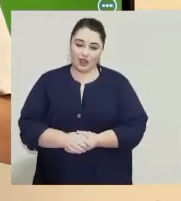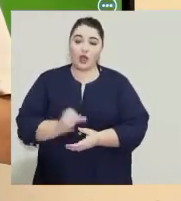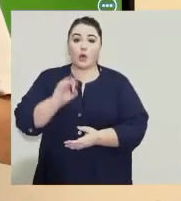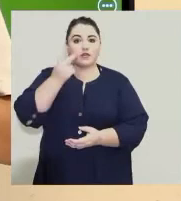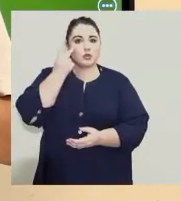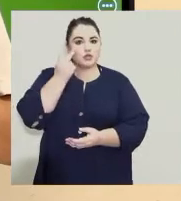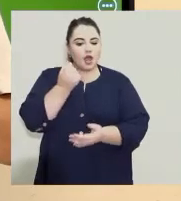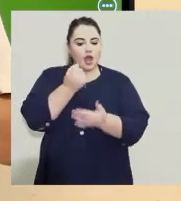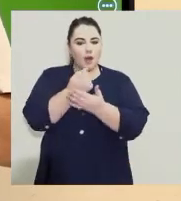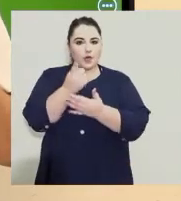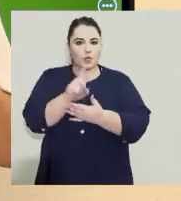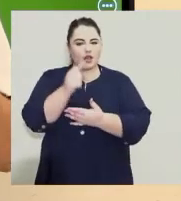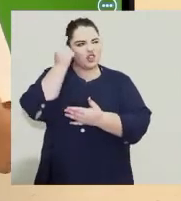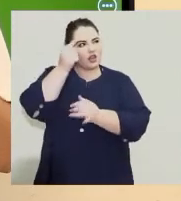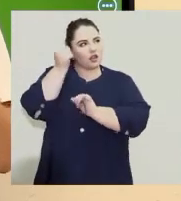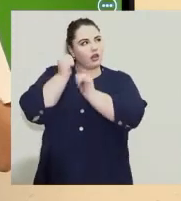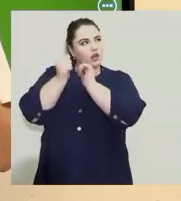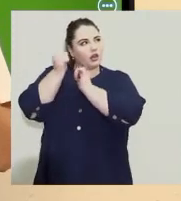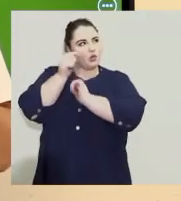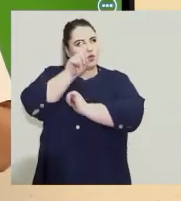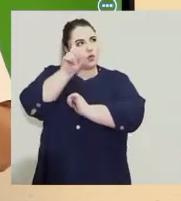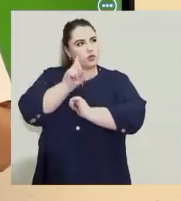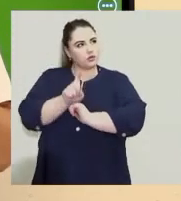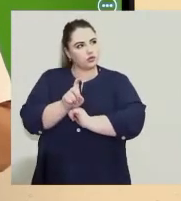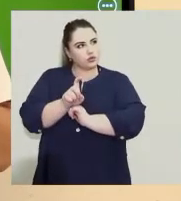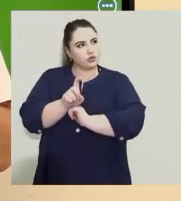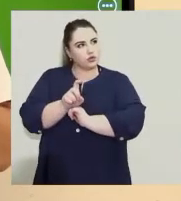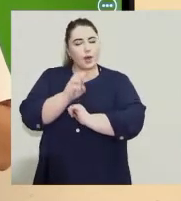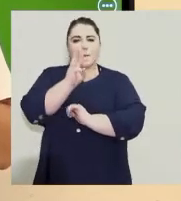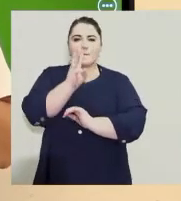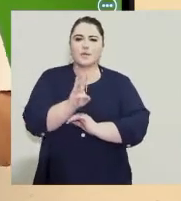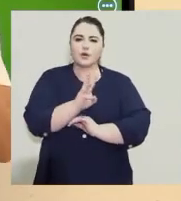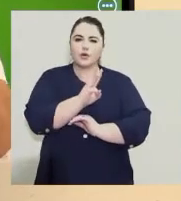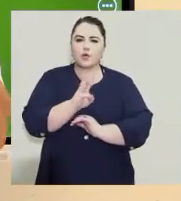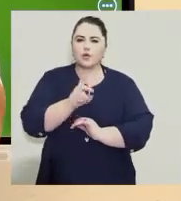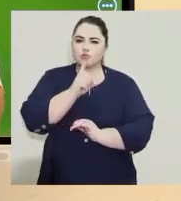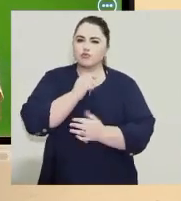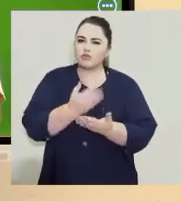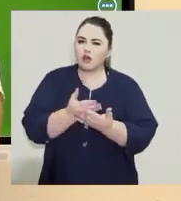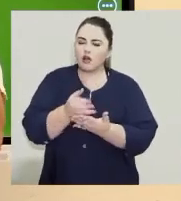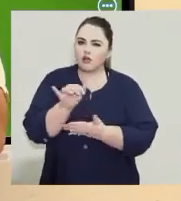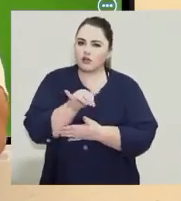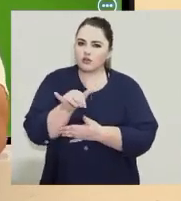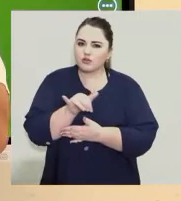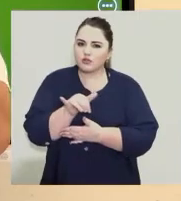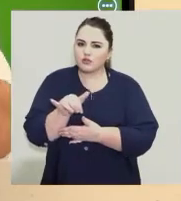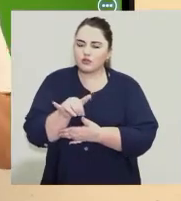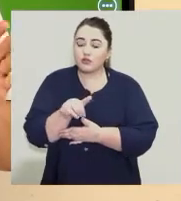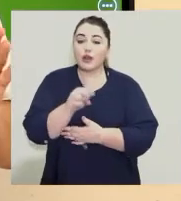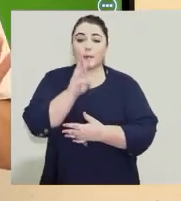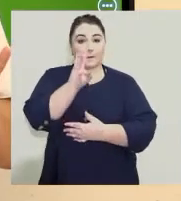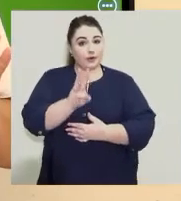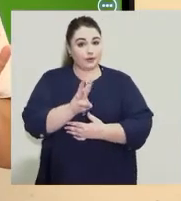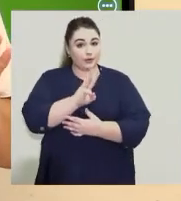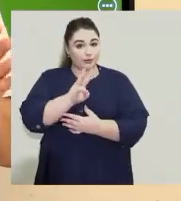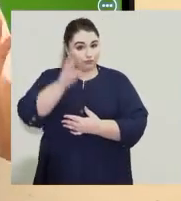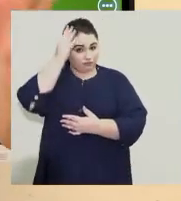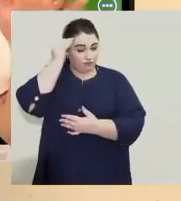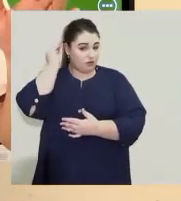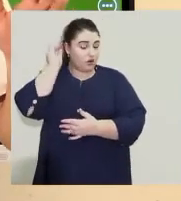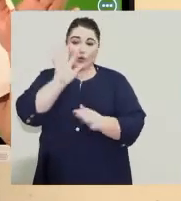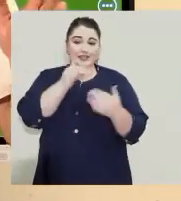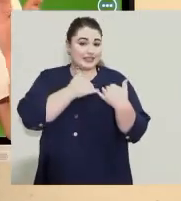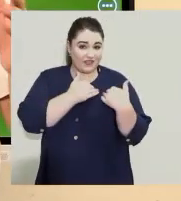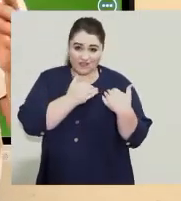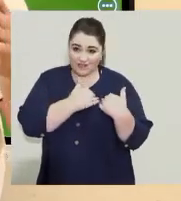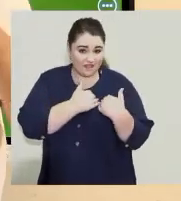the question. What precautions could be taken here? And precautions, take note, are not safety measures. Do not say